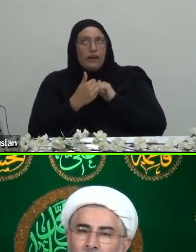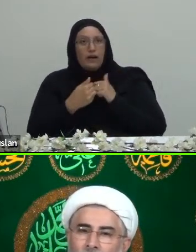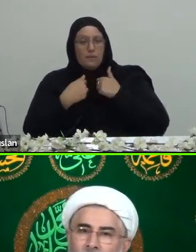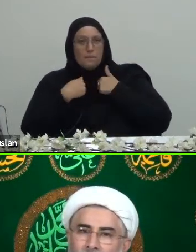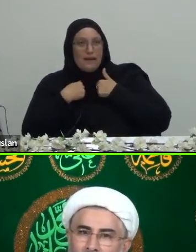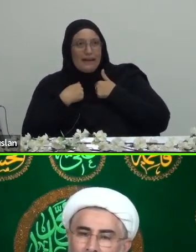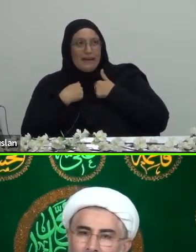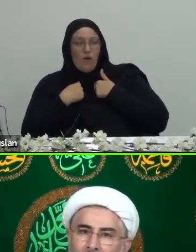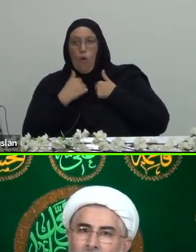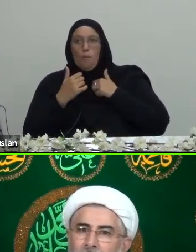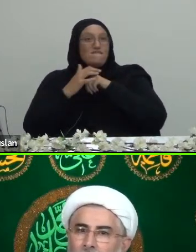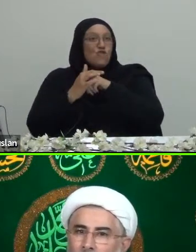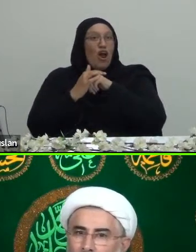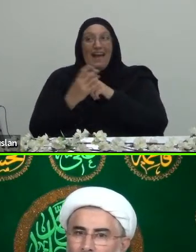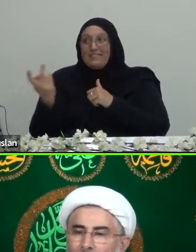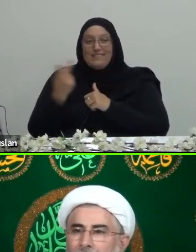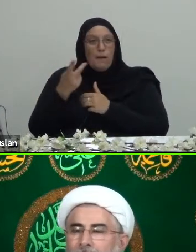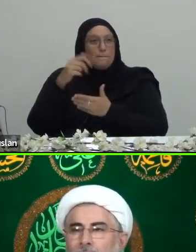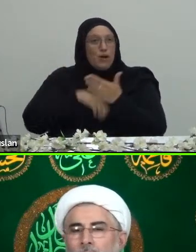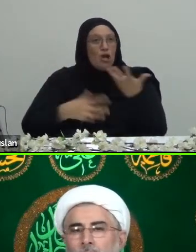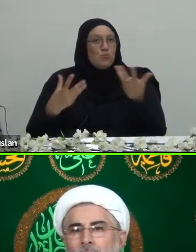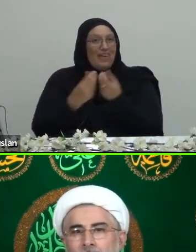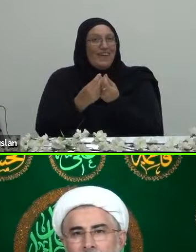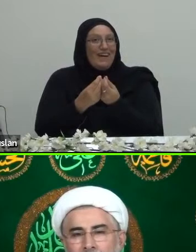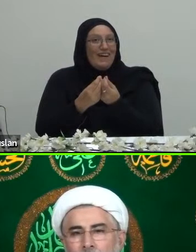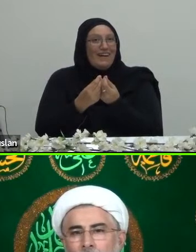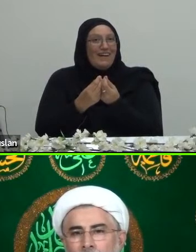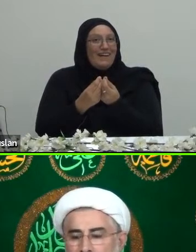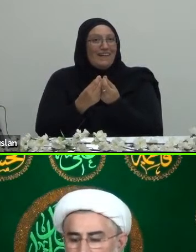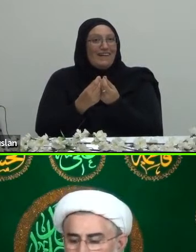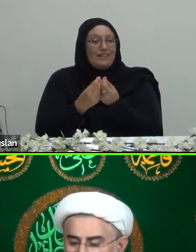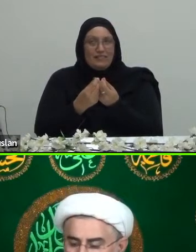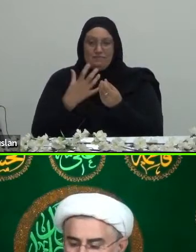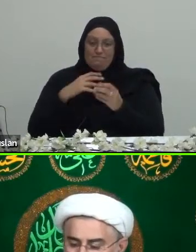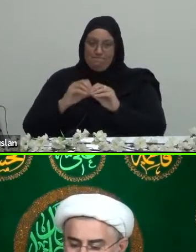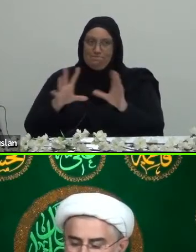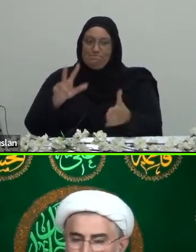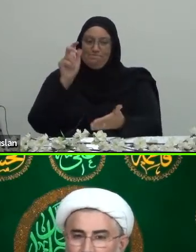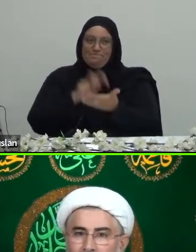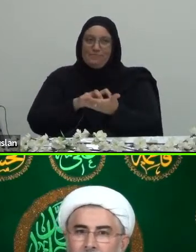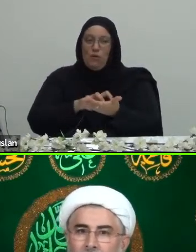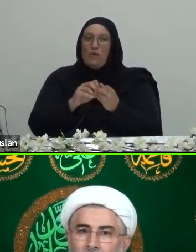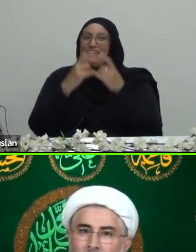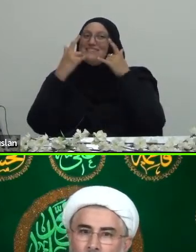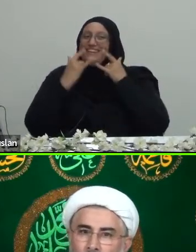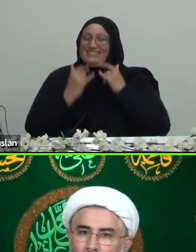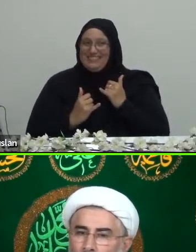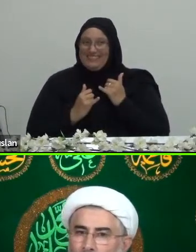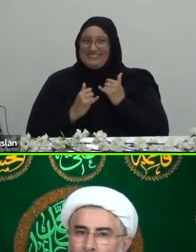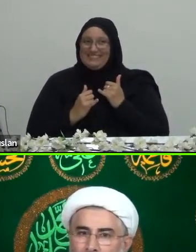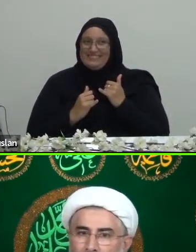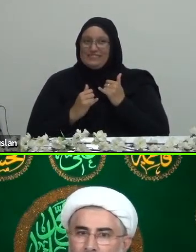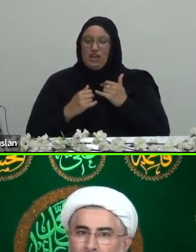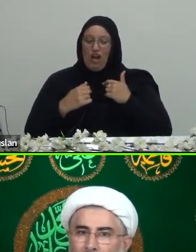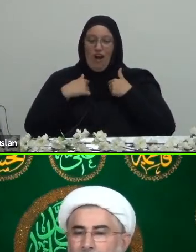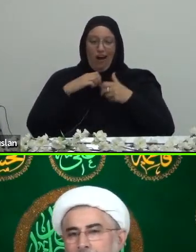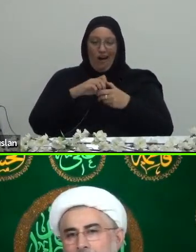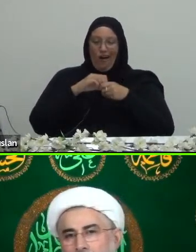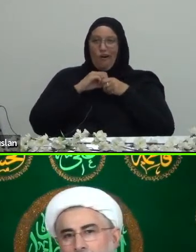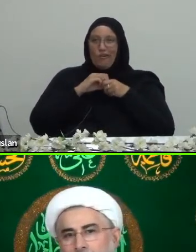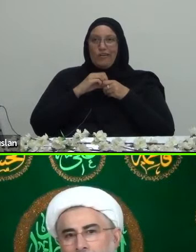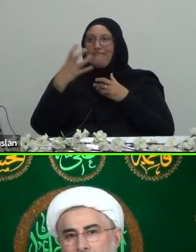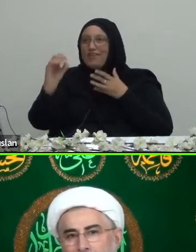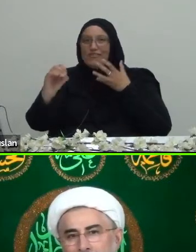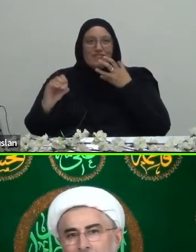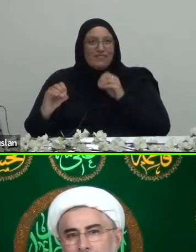can determine that clearly, and your solicitor endorses that the percentage that you own, whether it's half, it